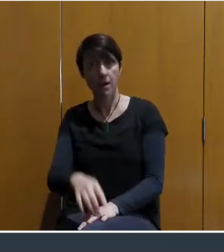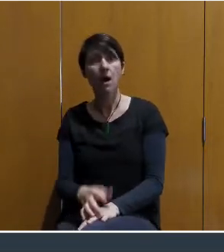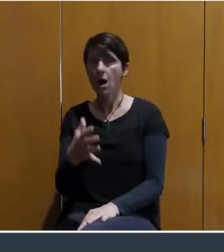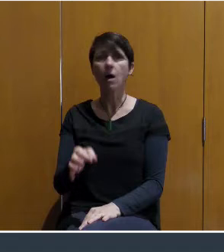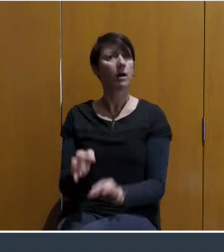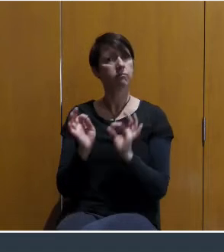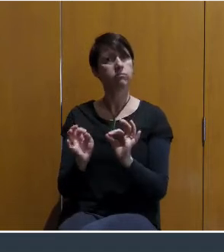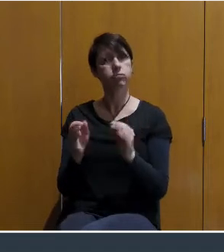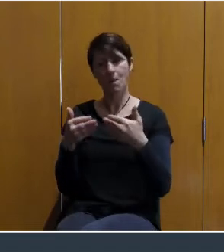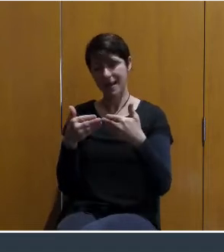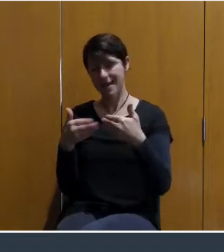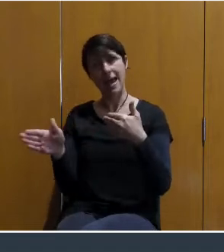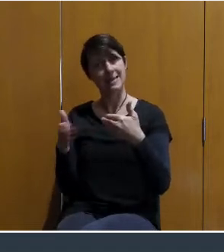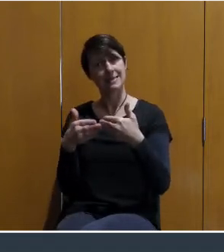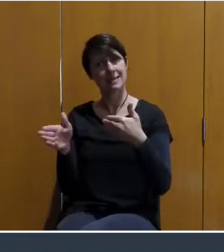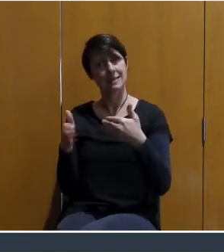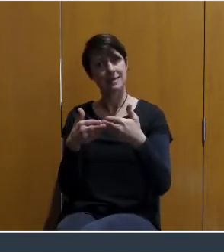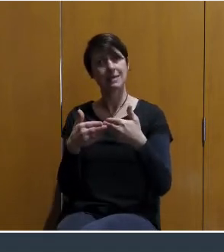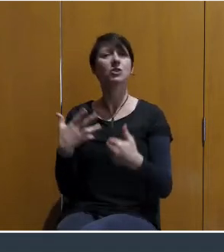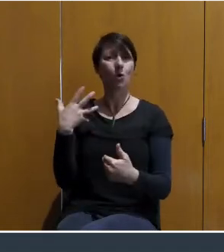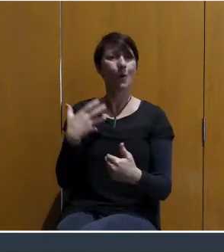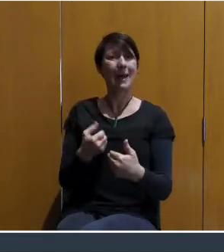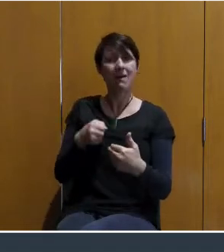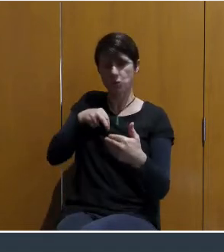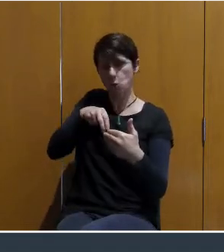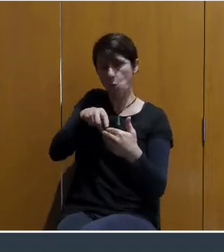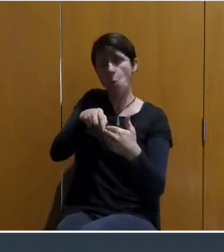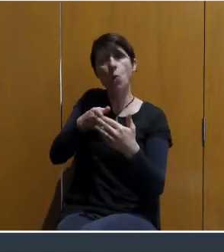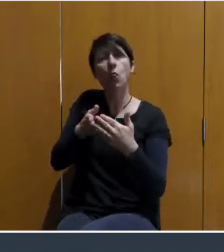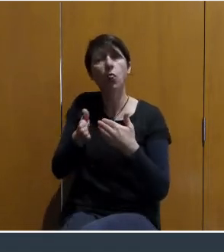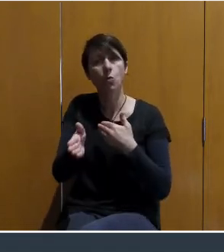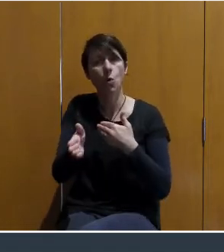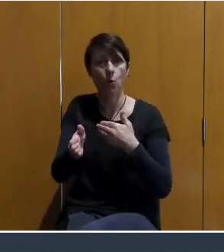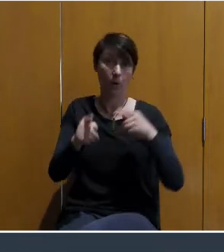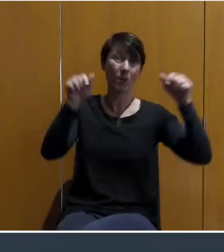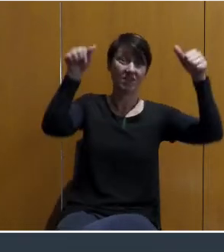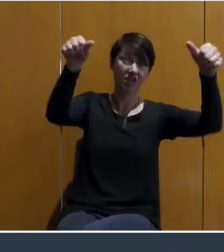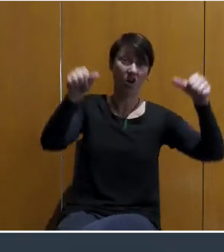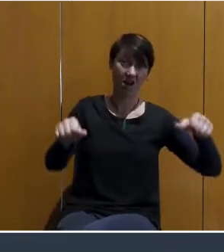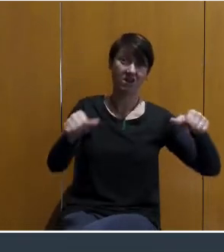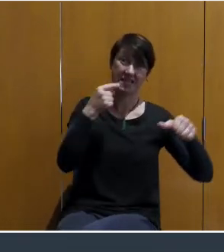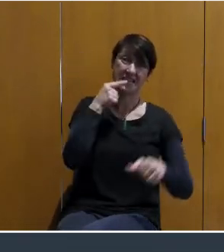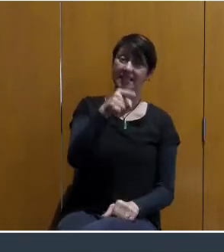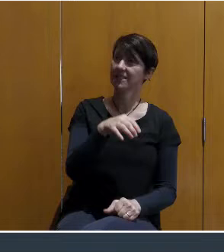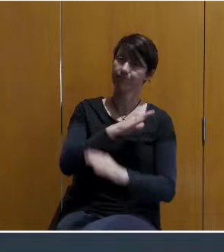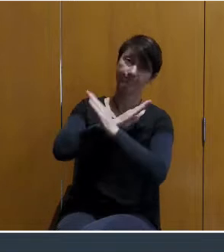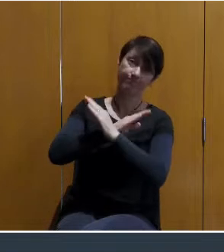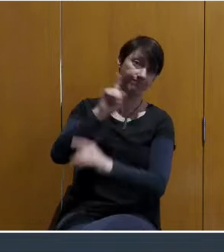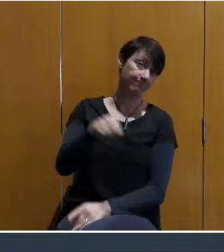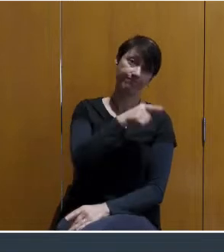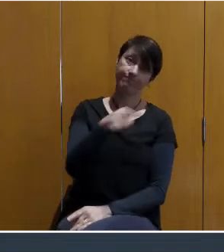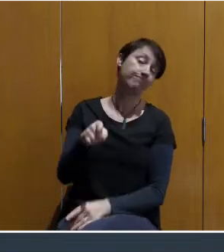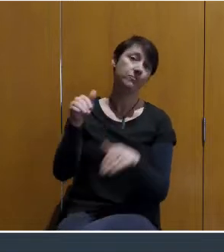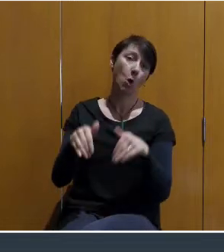so people have to walk through it, and it's right there. The signage is right there. No dogs. Yeah. Thank